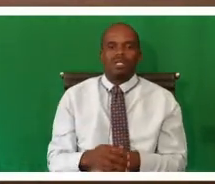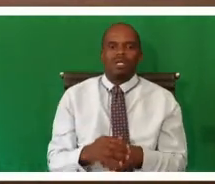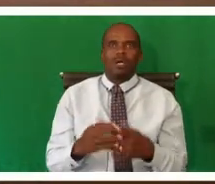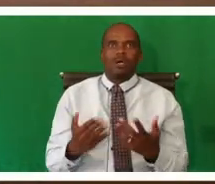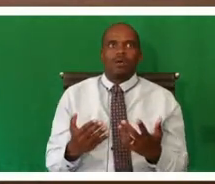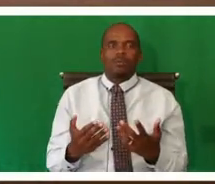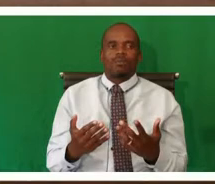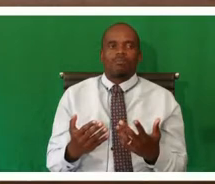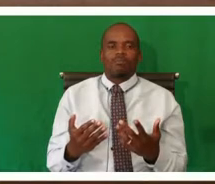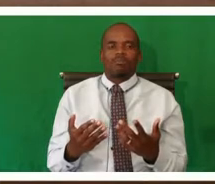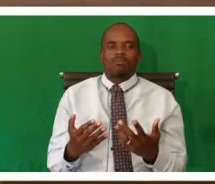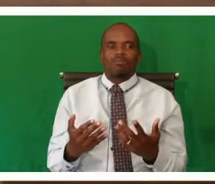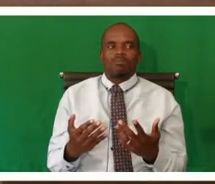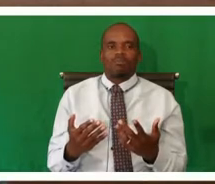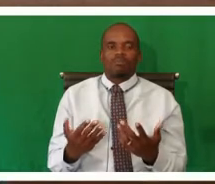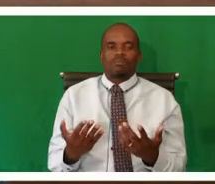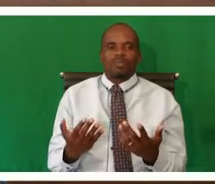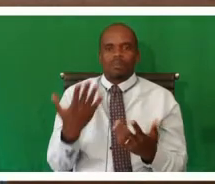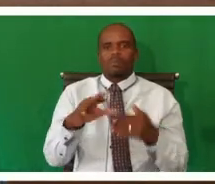created